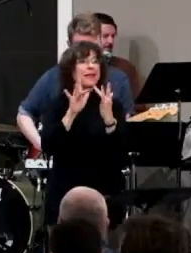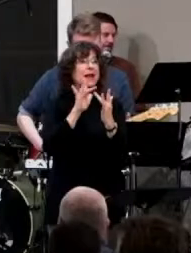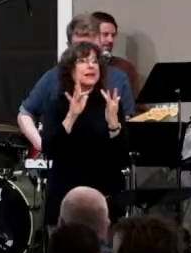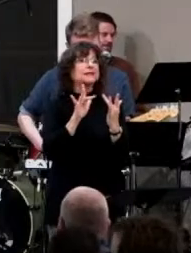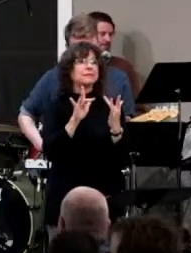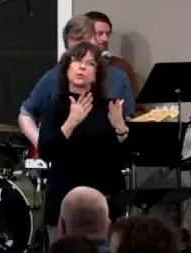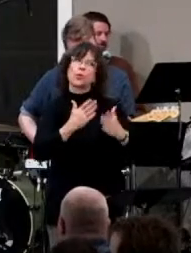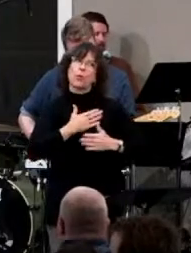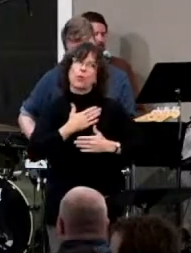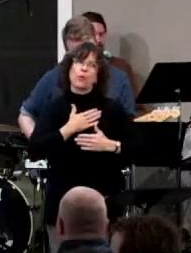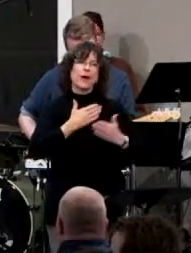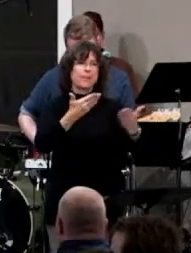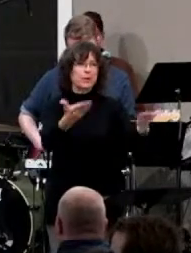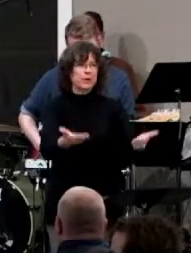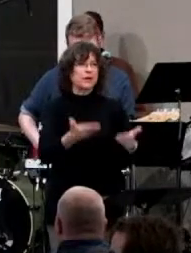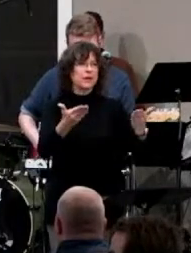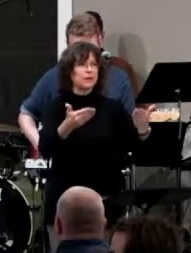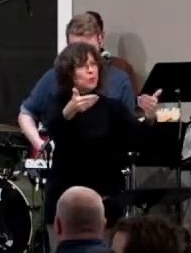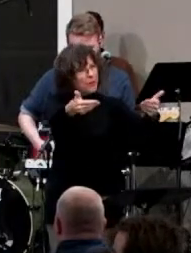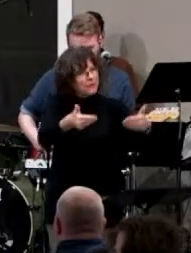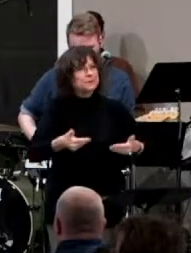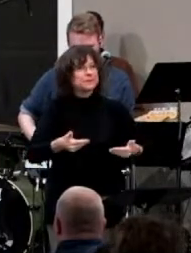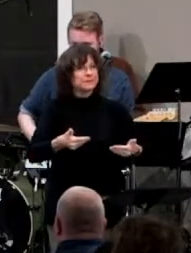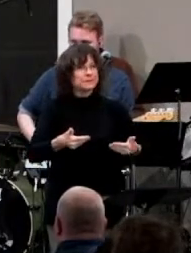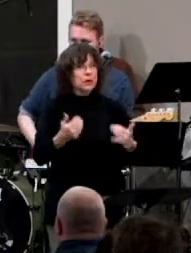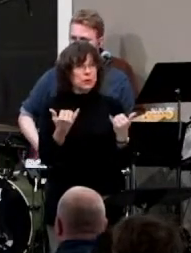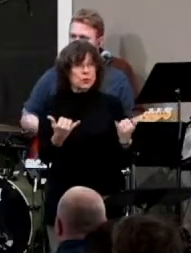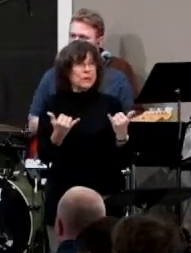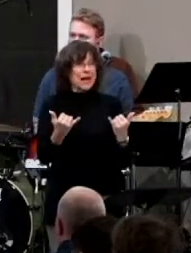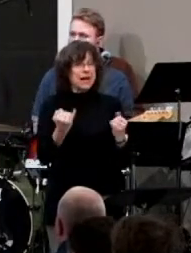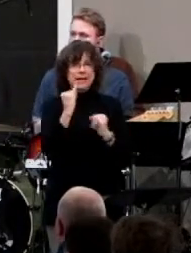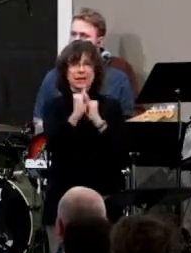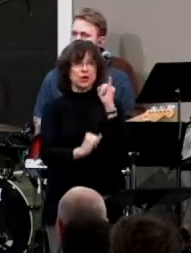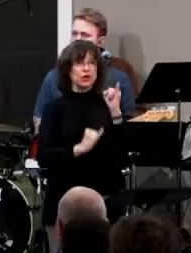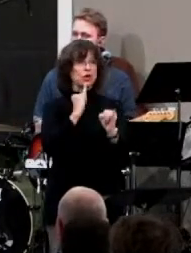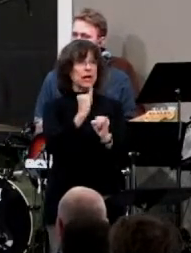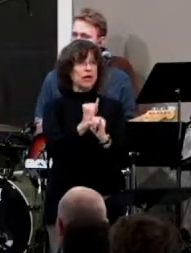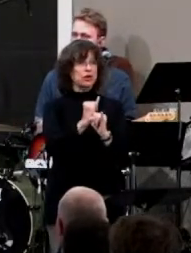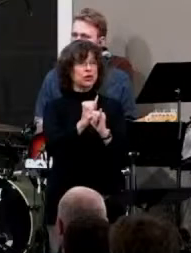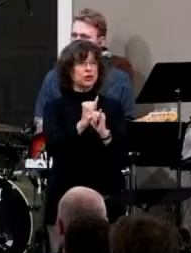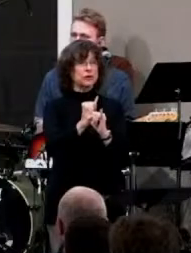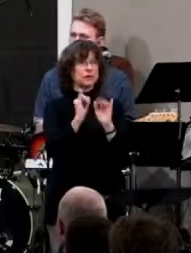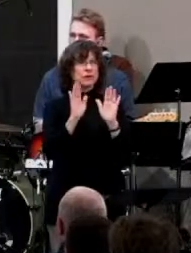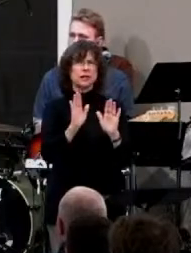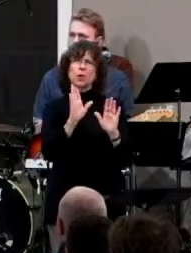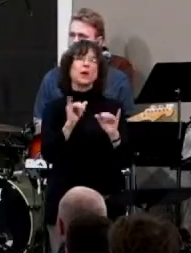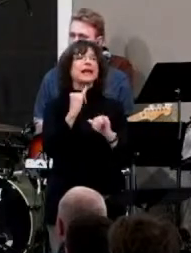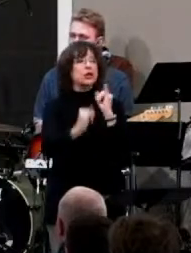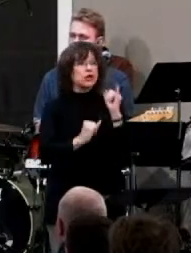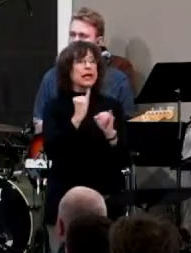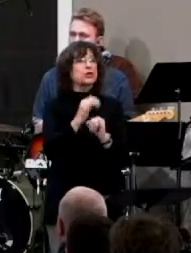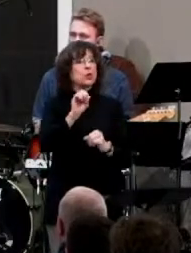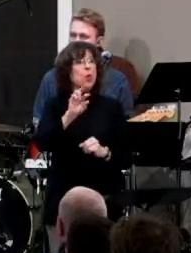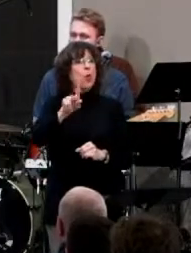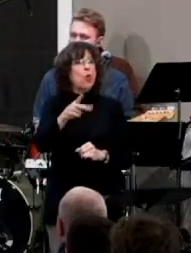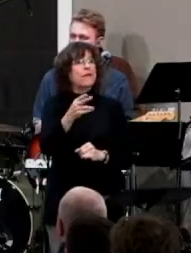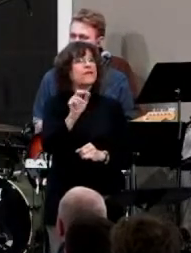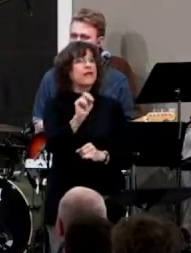glad that you're here with us. And did you know that today is International Sunday or International Orphan Sunday?